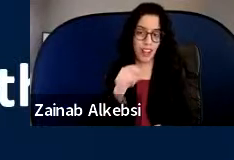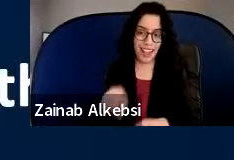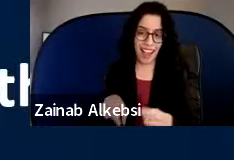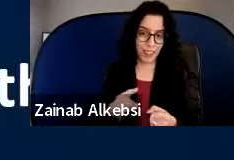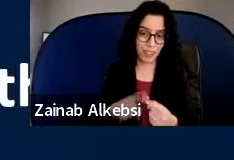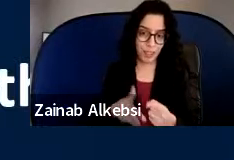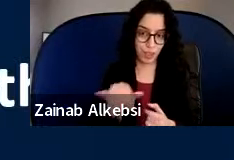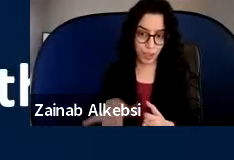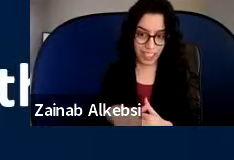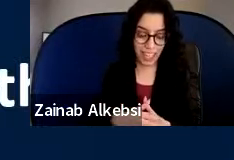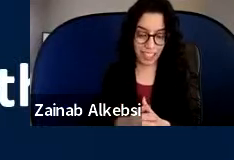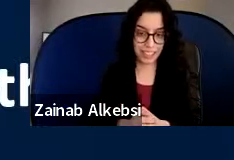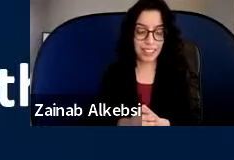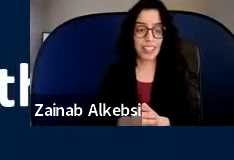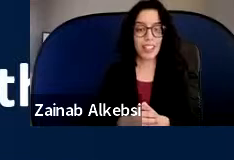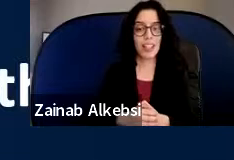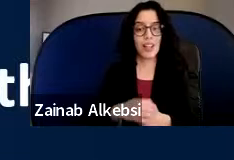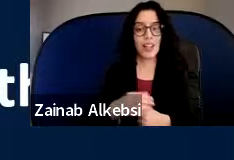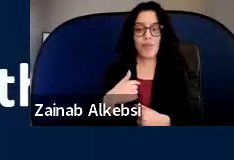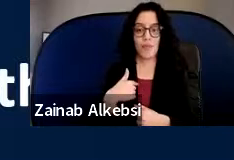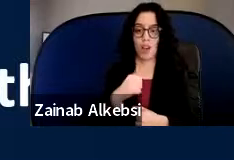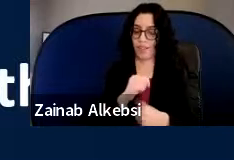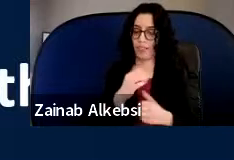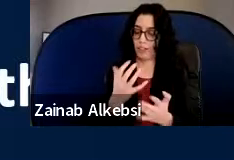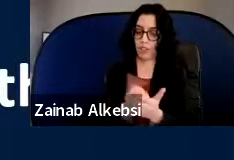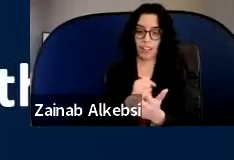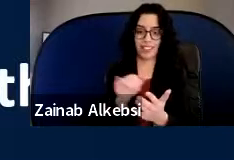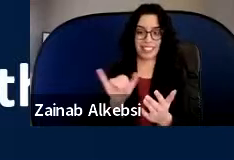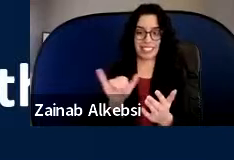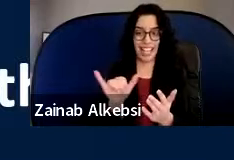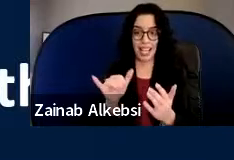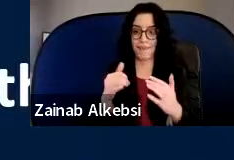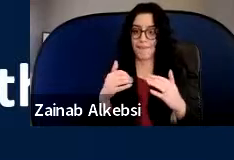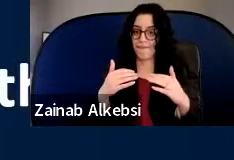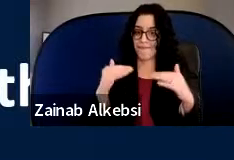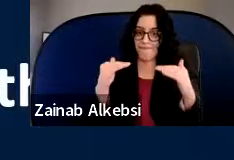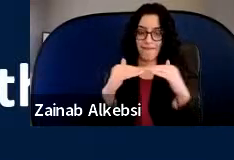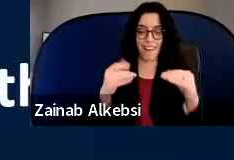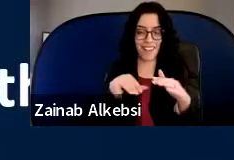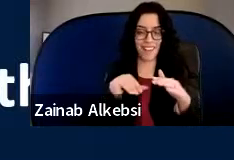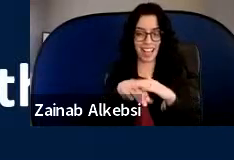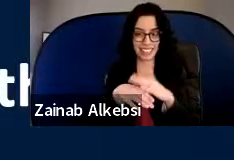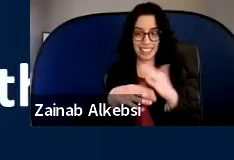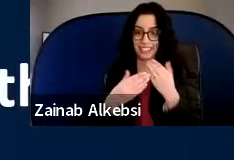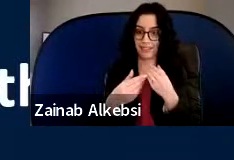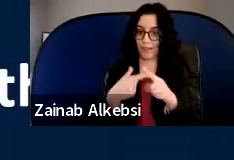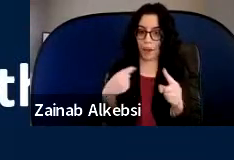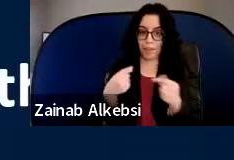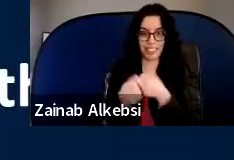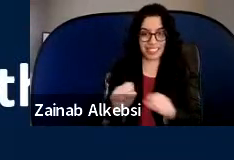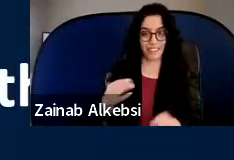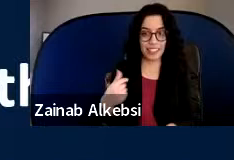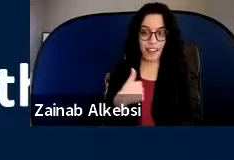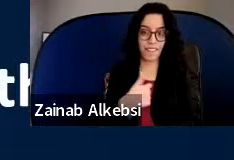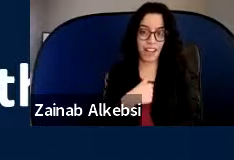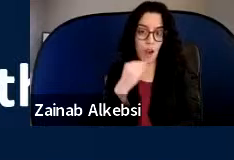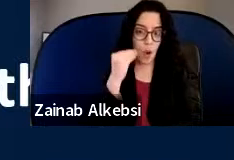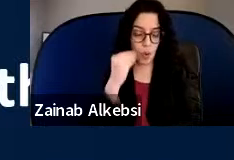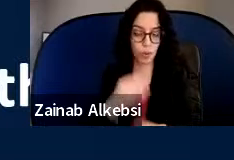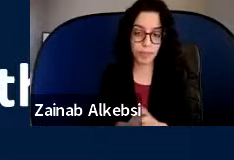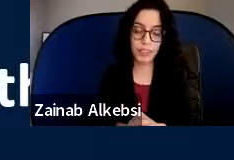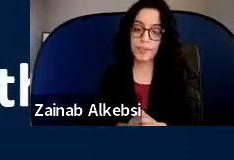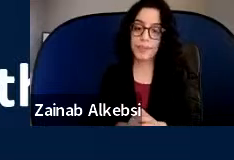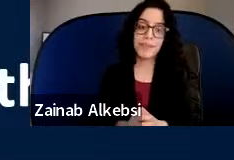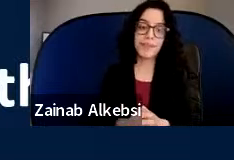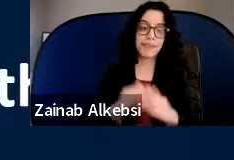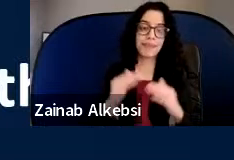room personnel, not knowing what's going on, where COVID is, etc., and having a very, coming out very distraught from those experiences. And